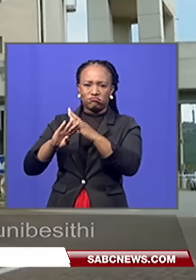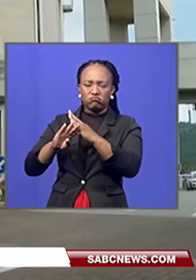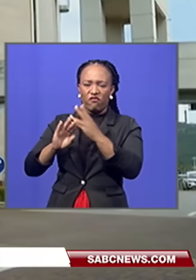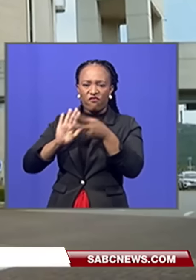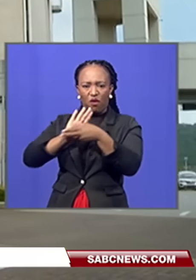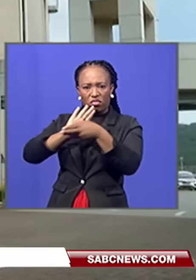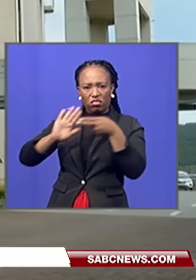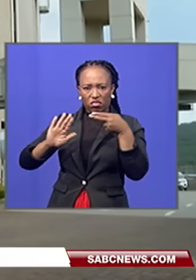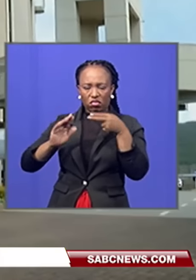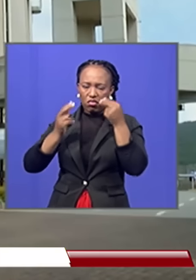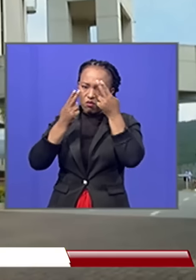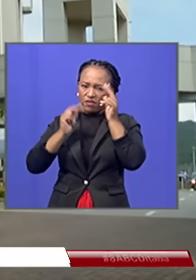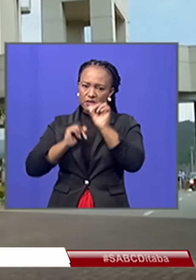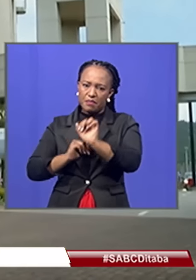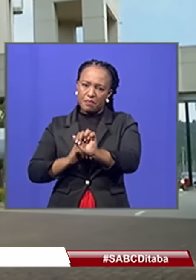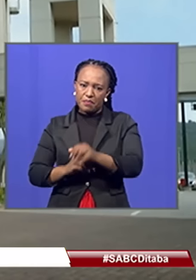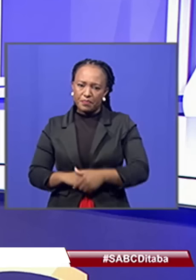la university ya bona.